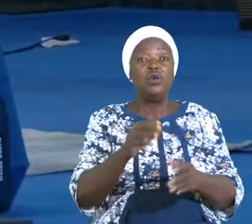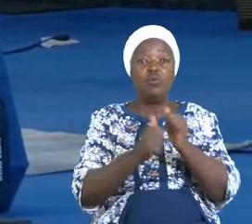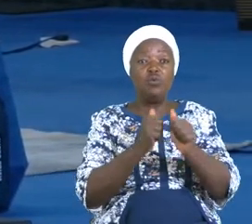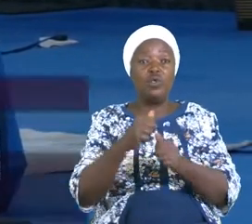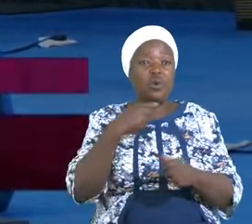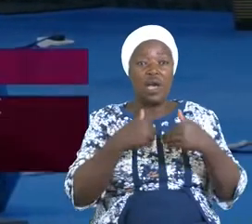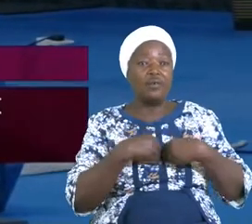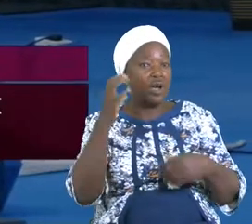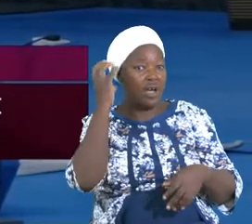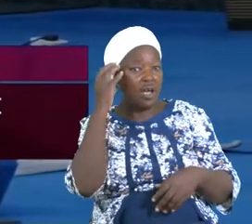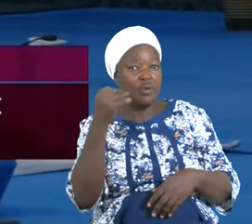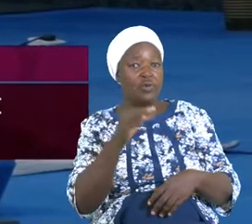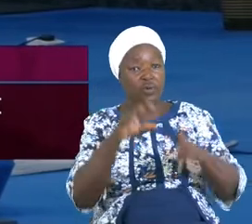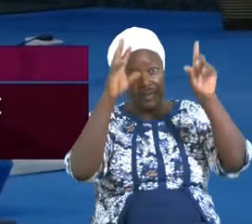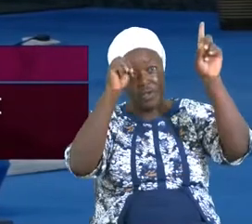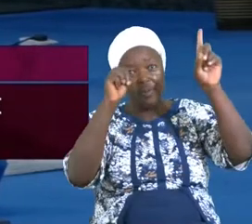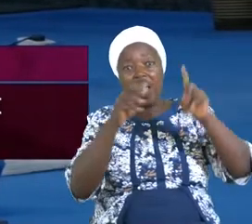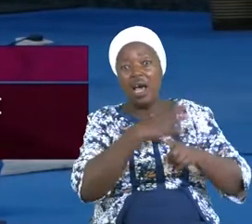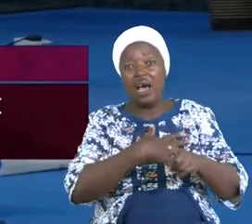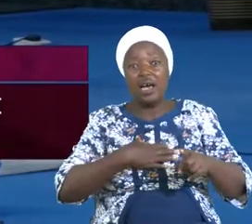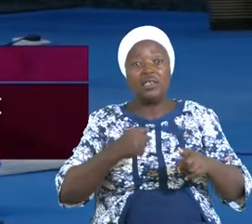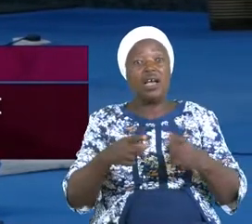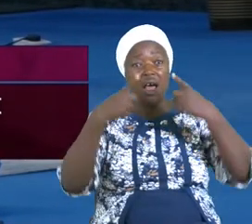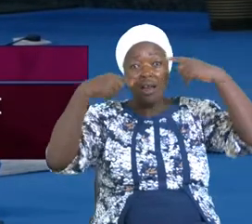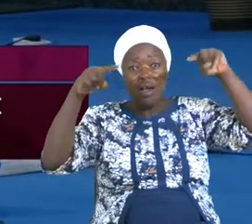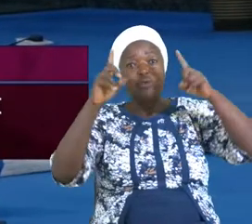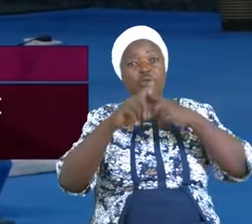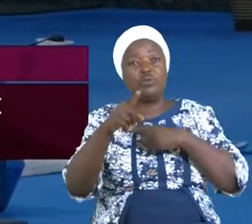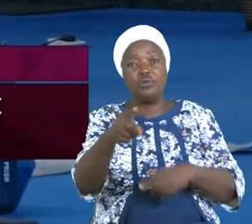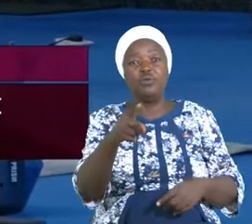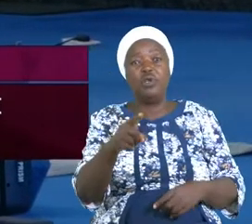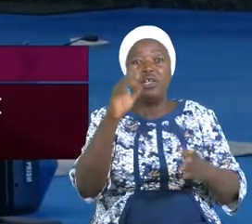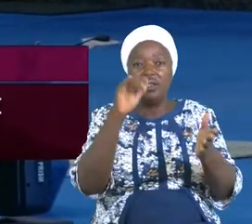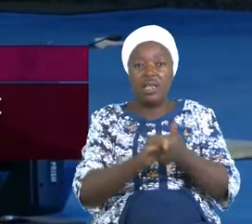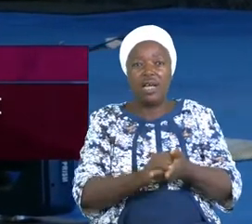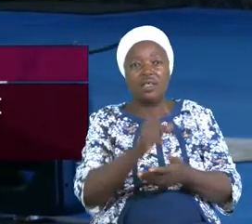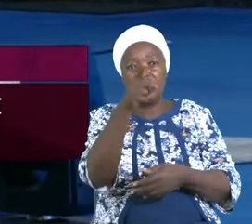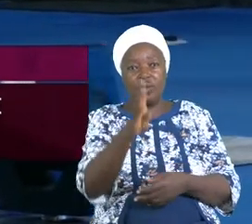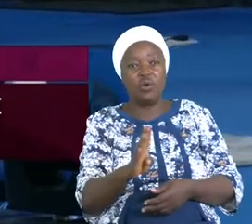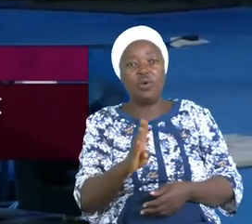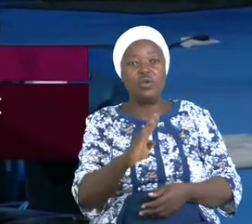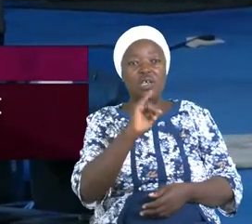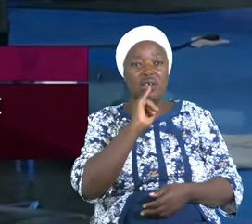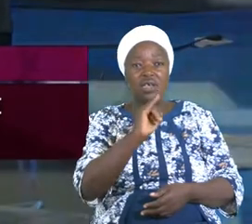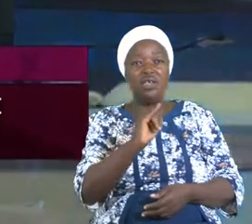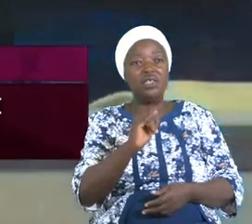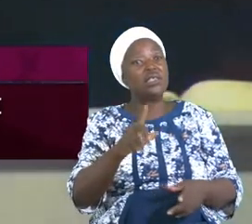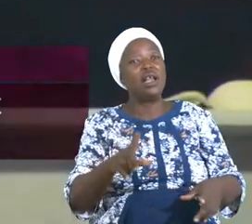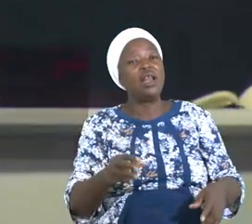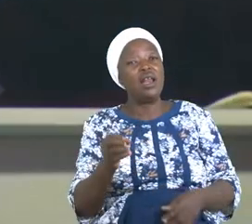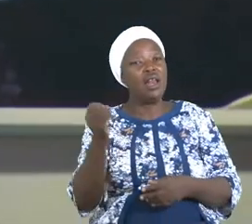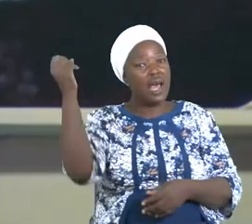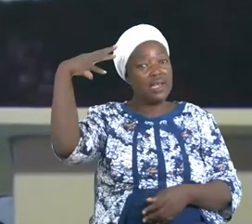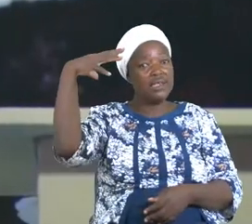heard of him and declare unto you, that God is light, and